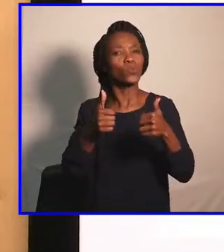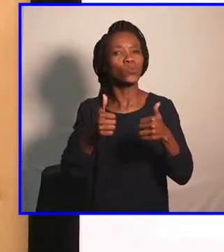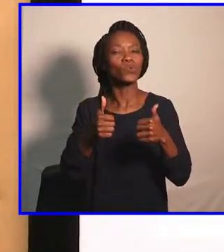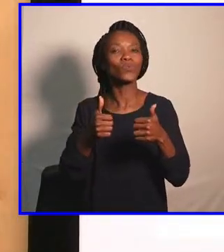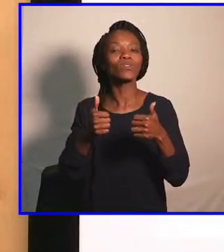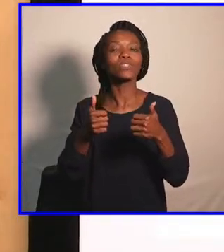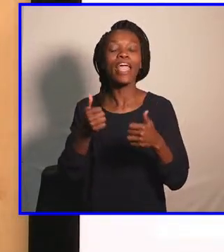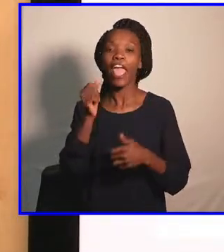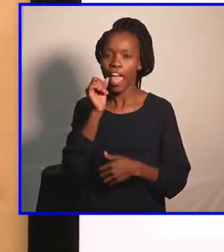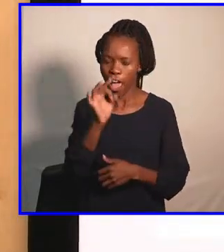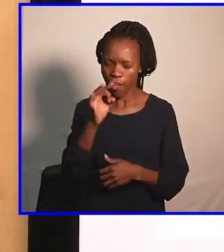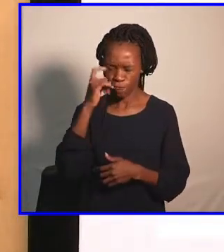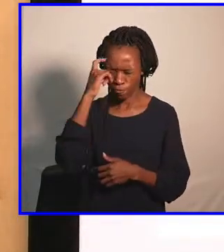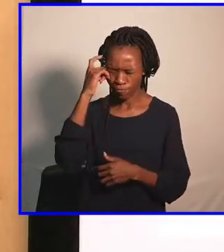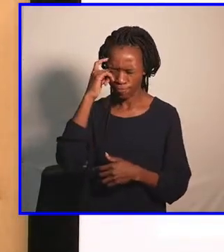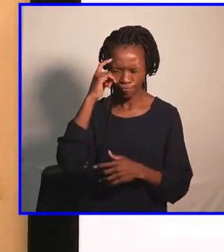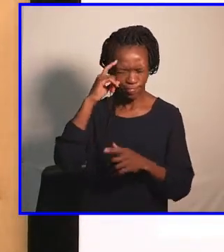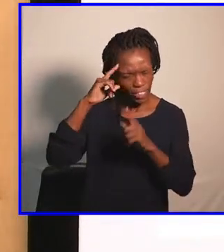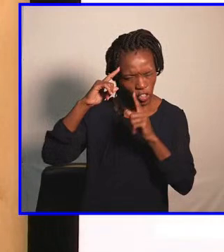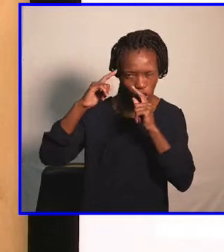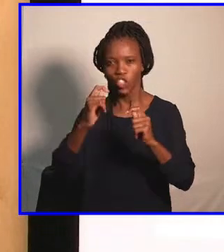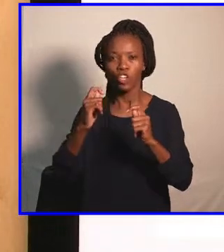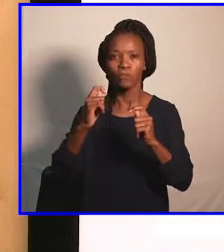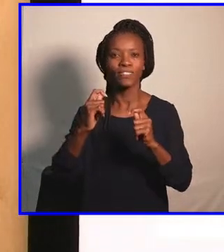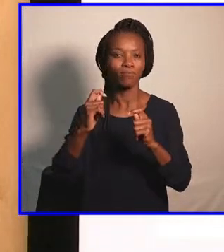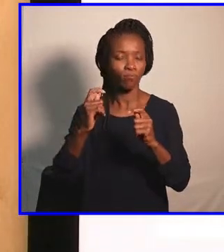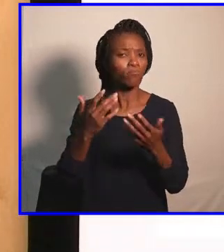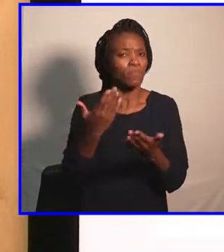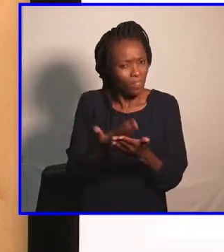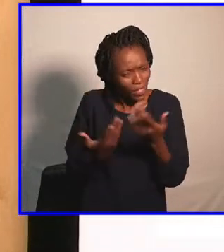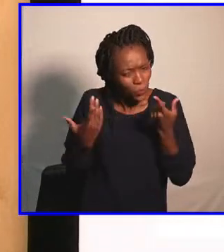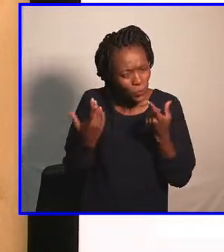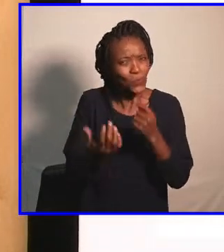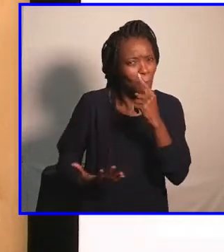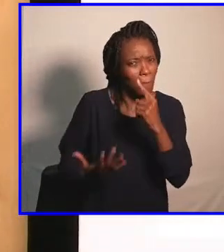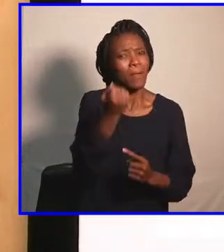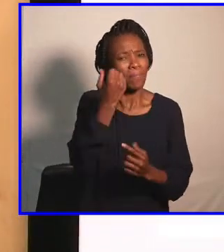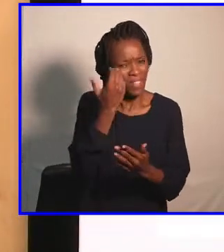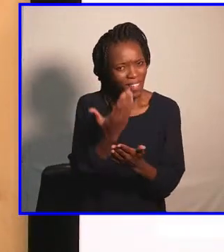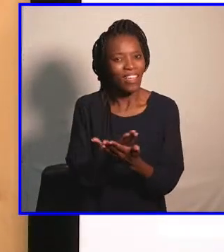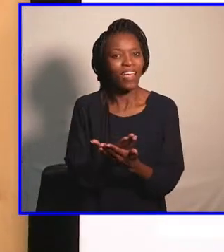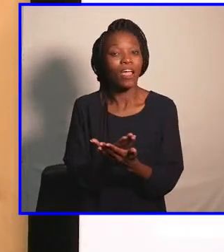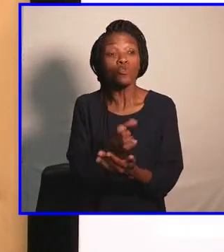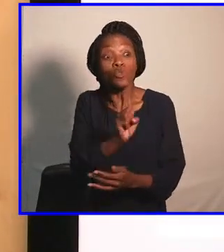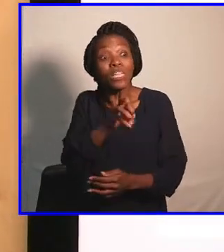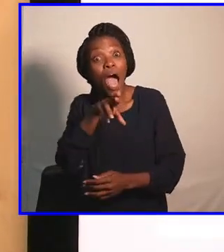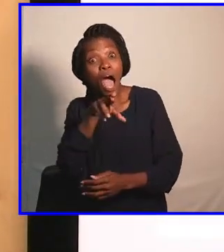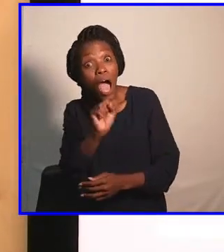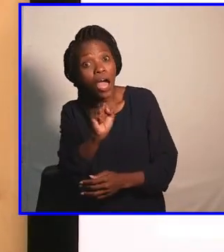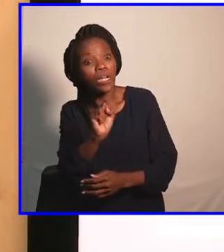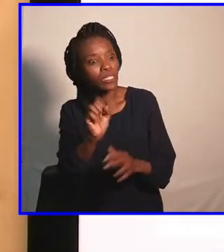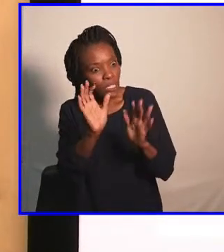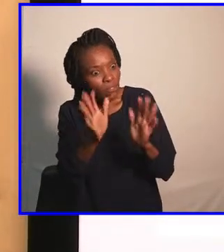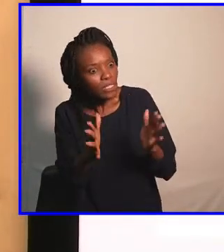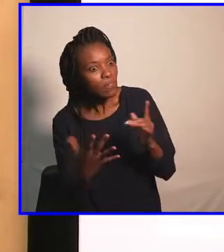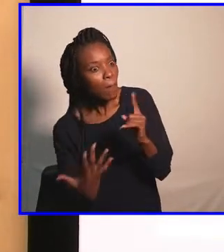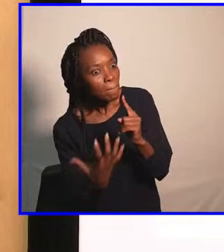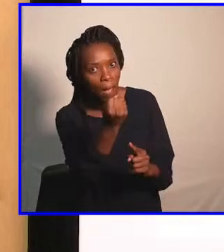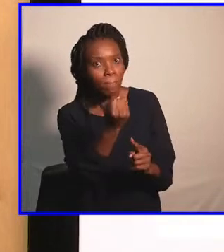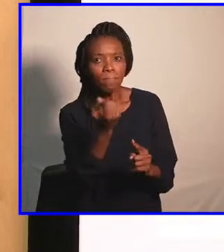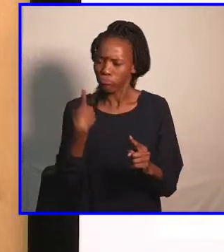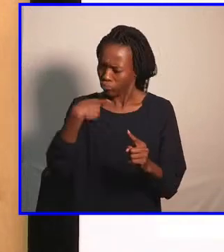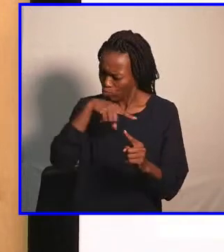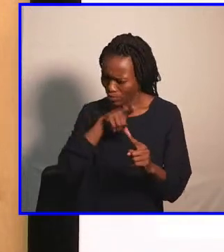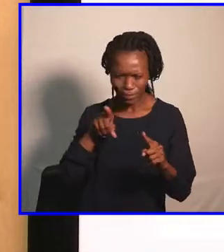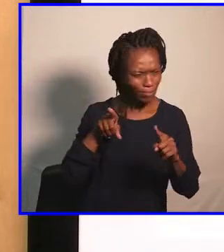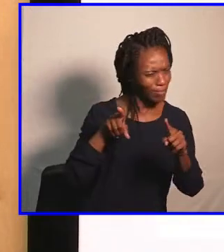we put our mind to it, and we can do it. What SARS has been able to achieve is